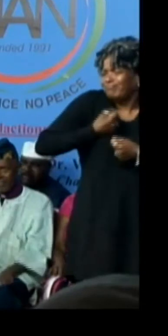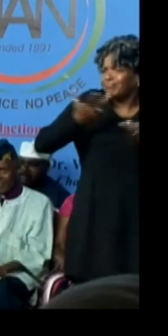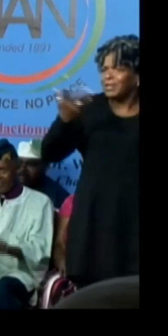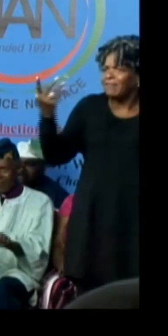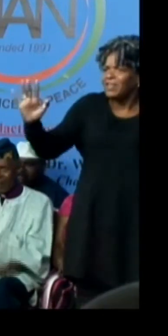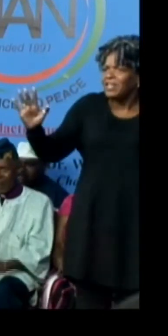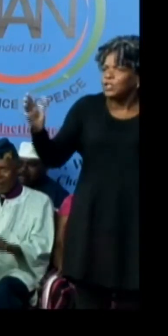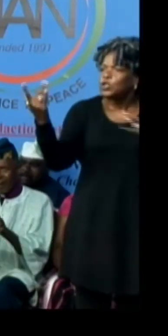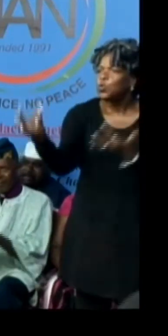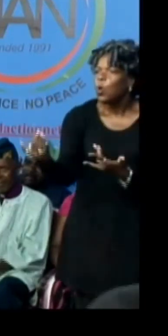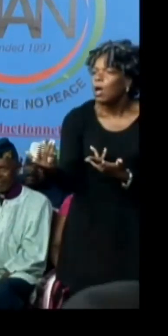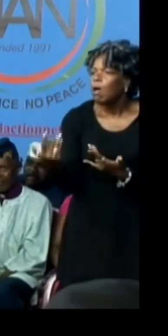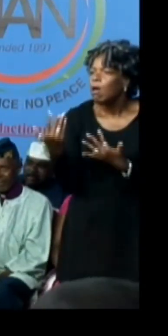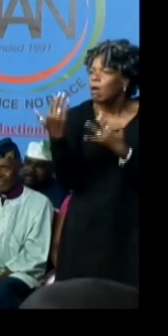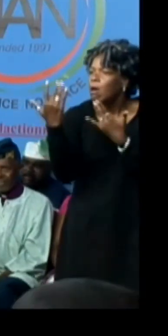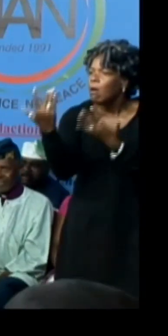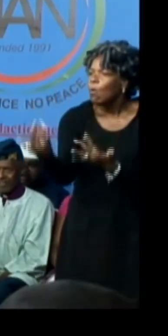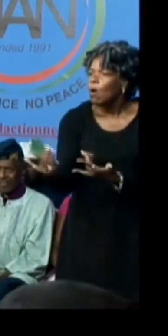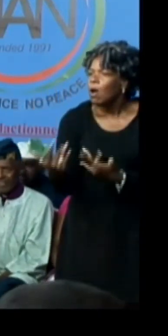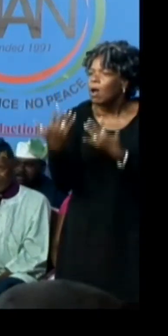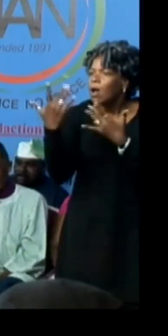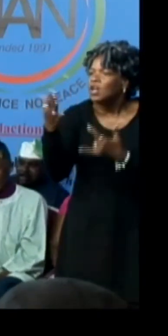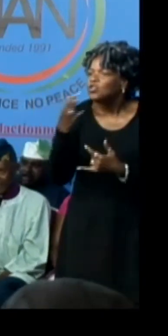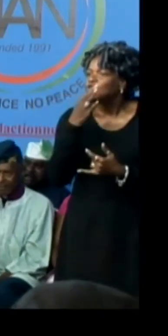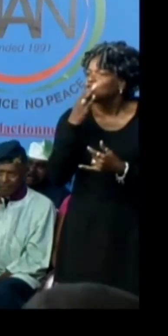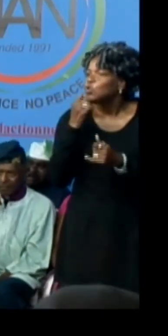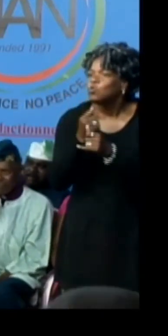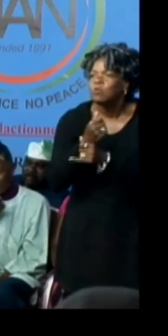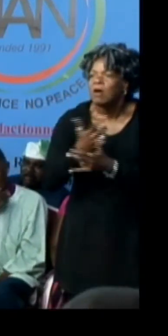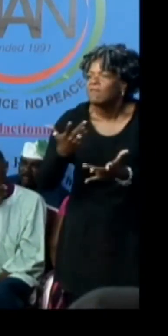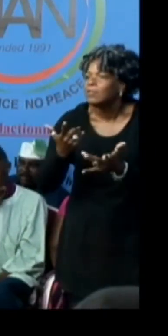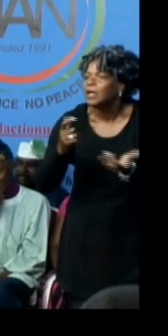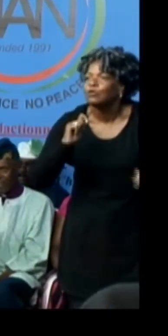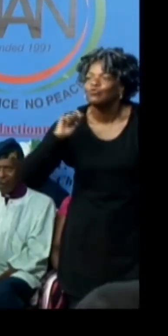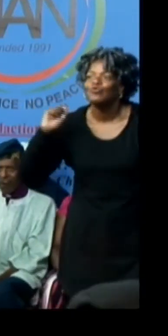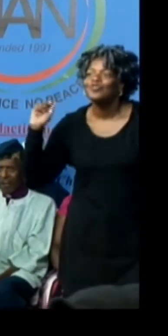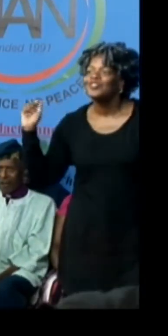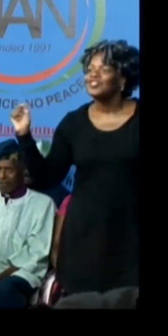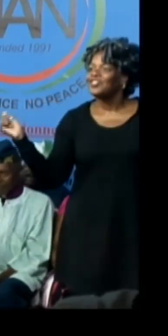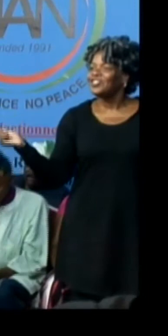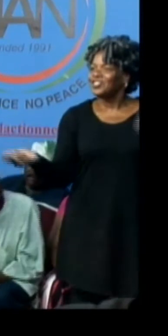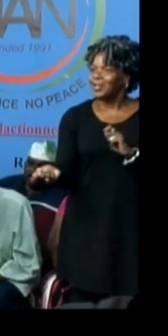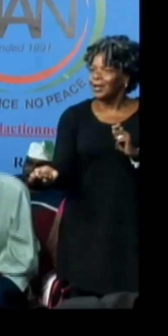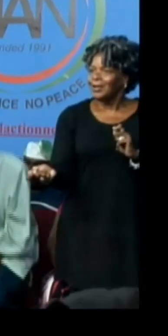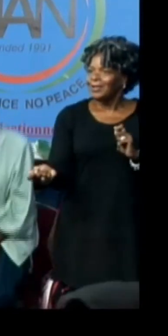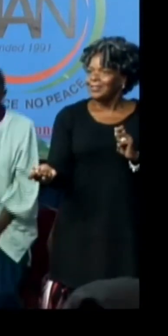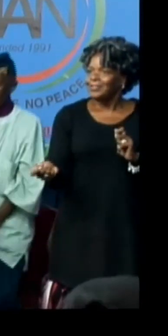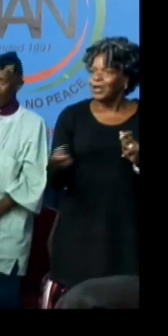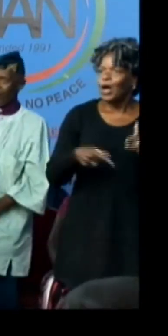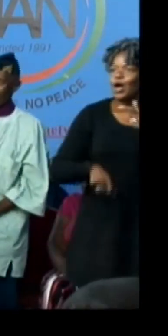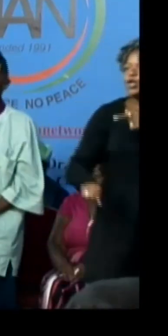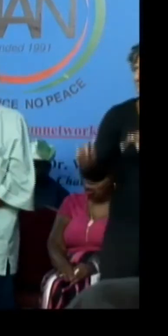dark night. Sunlight gonna break and joy.